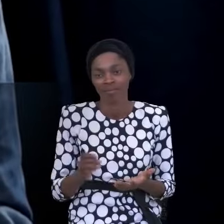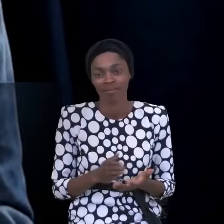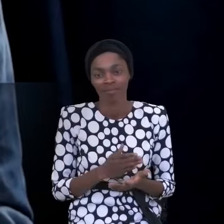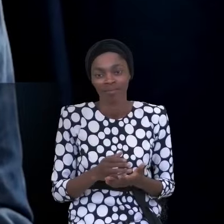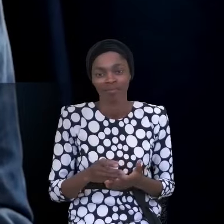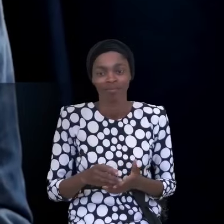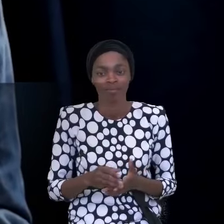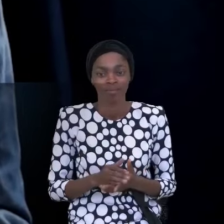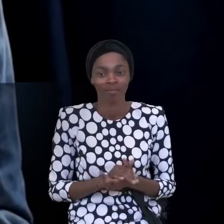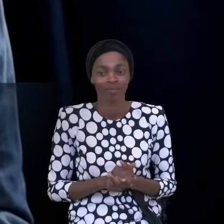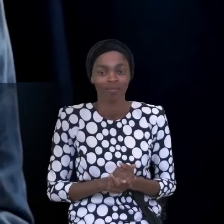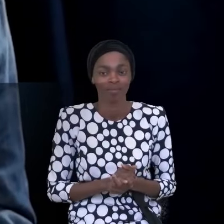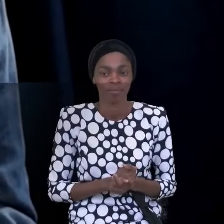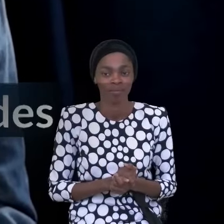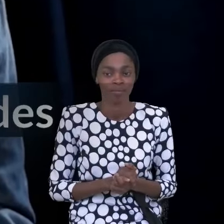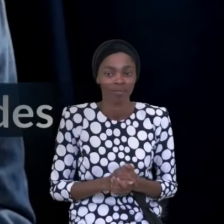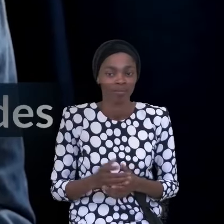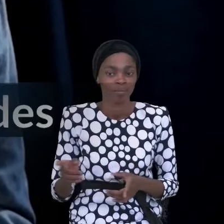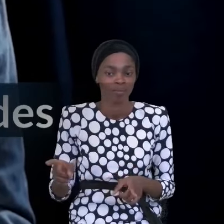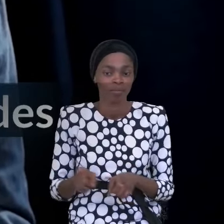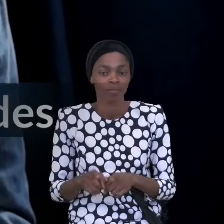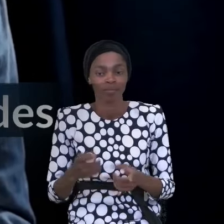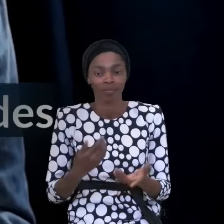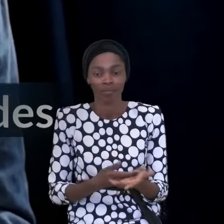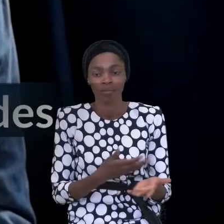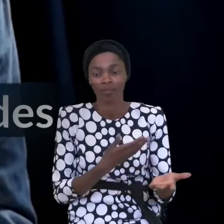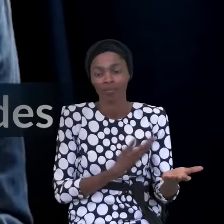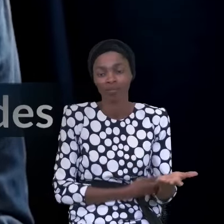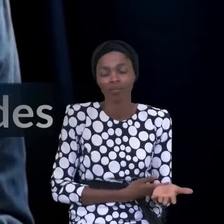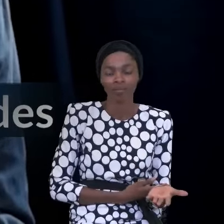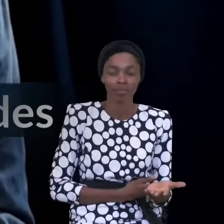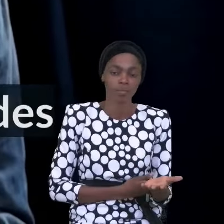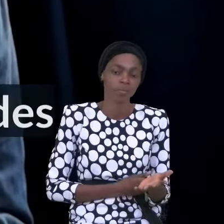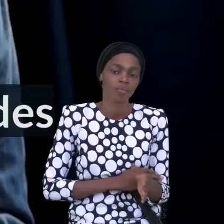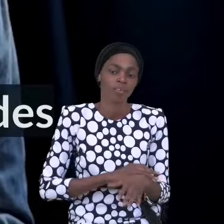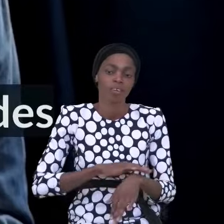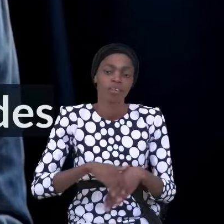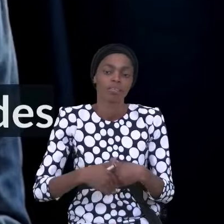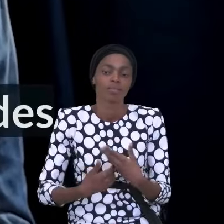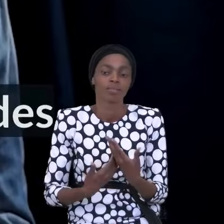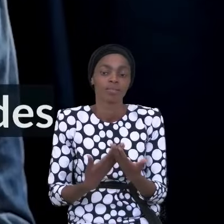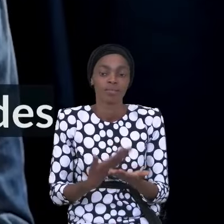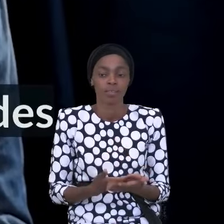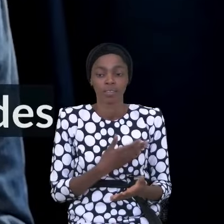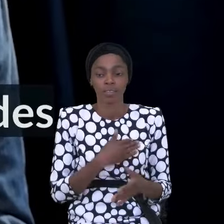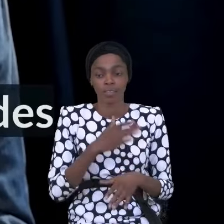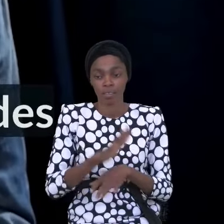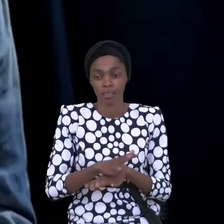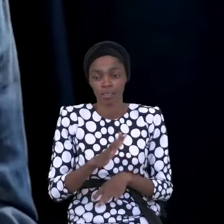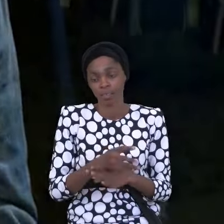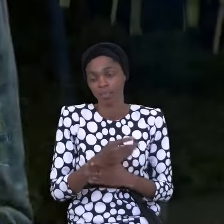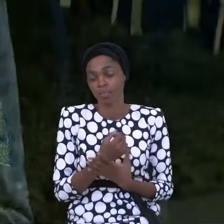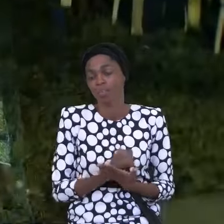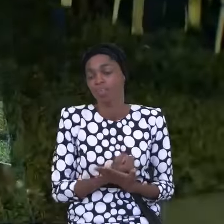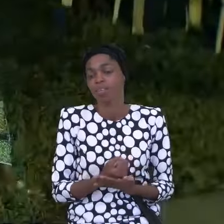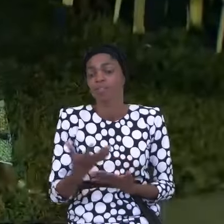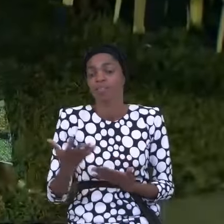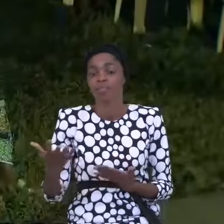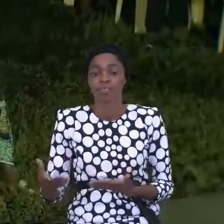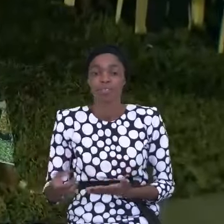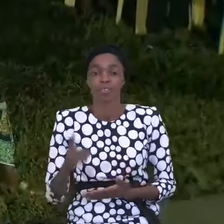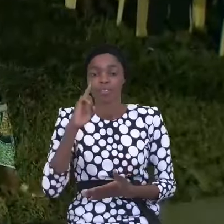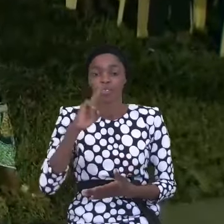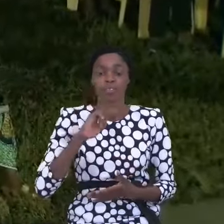As morning dawns and evening fades, you